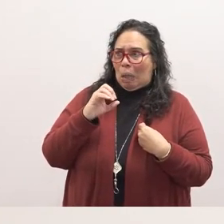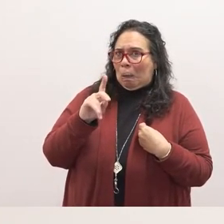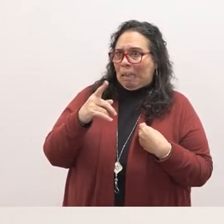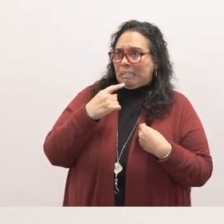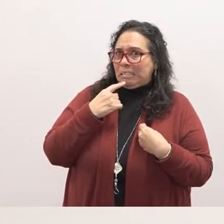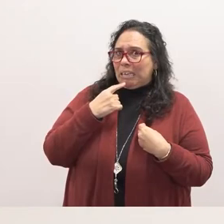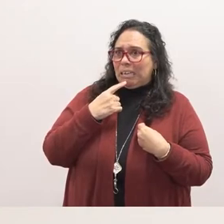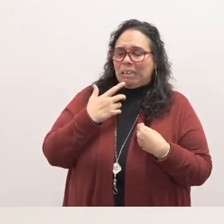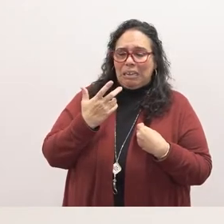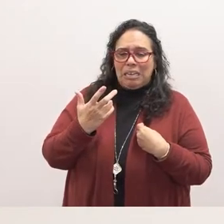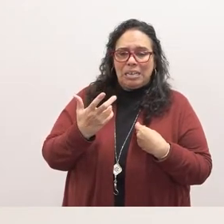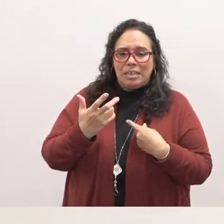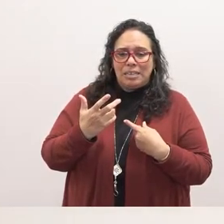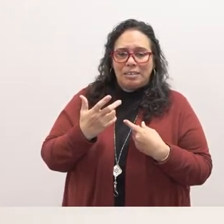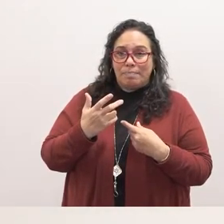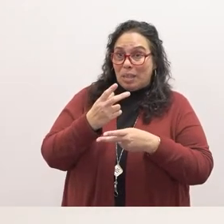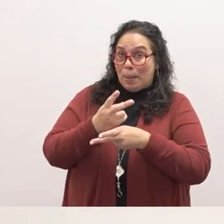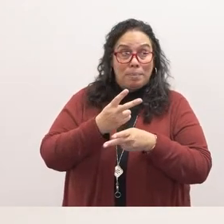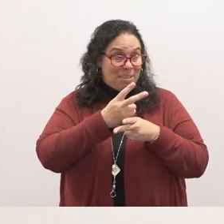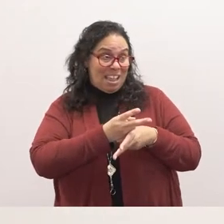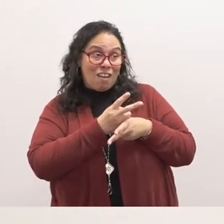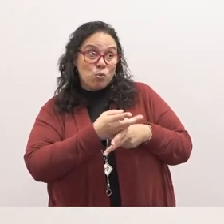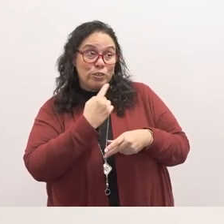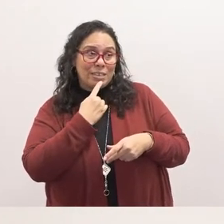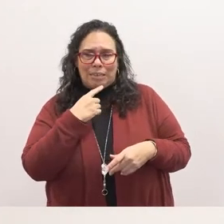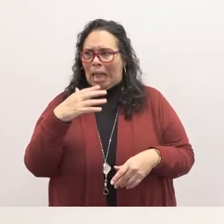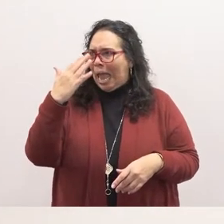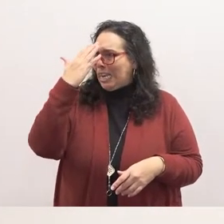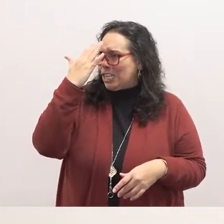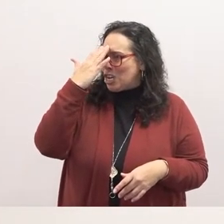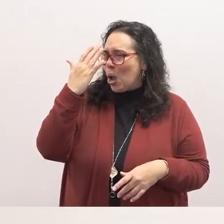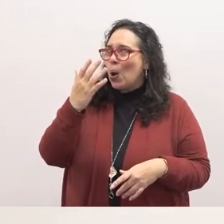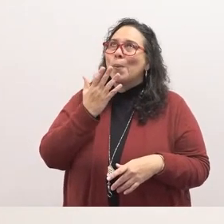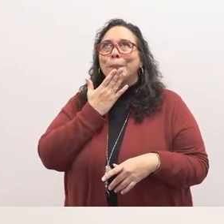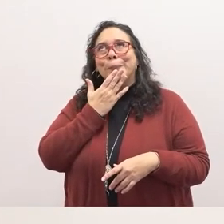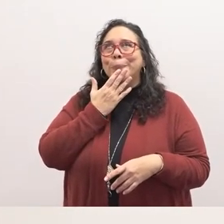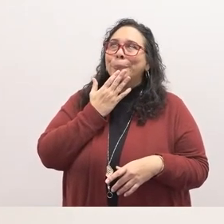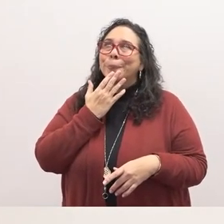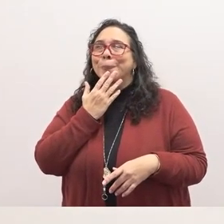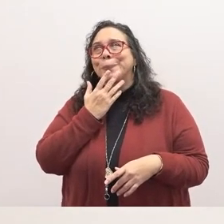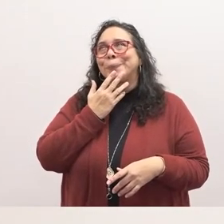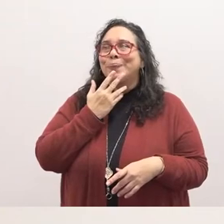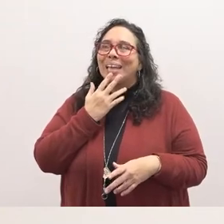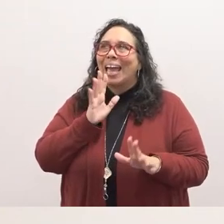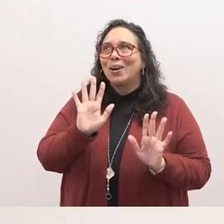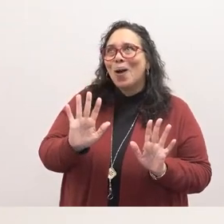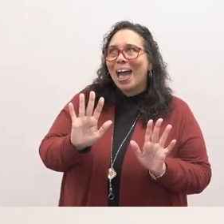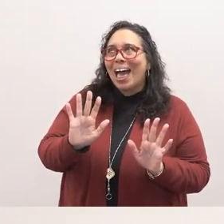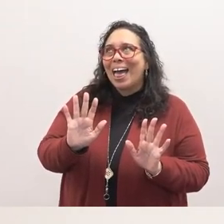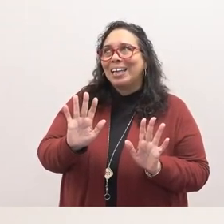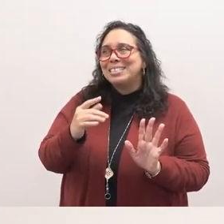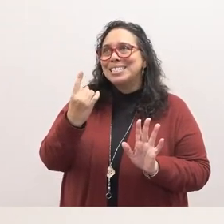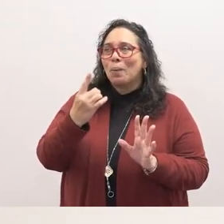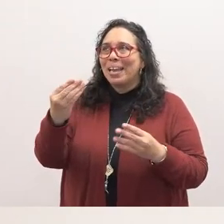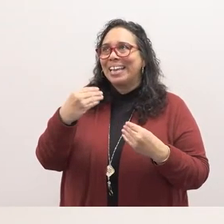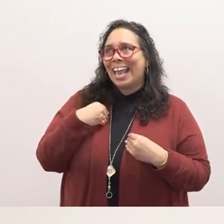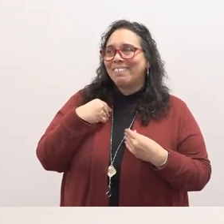mention it. Be careful what you say, Diane. I know. Let's say we were given a parking pass.